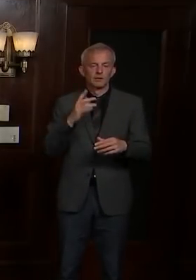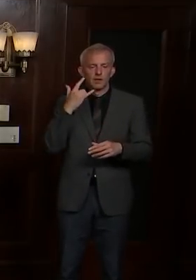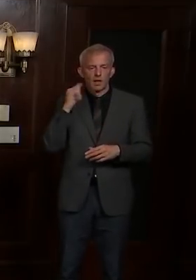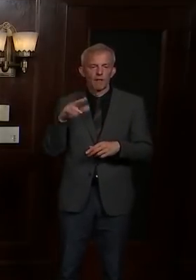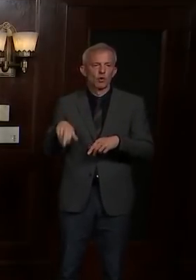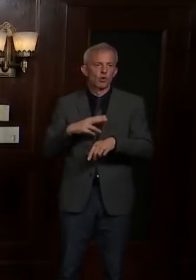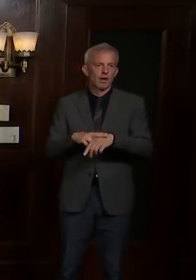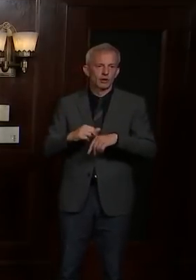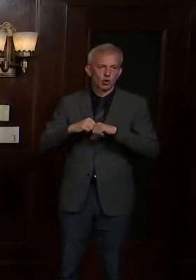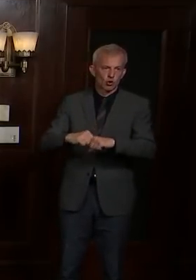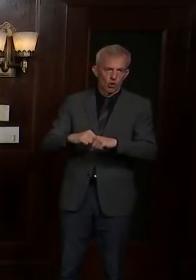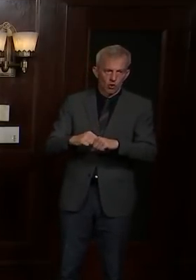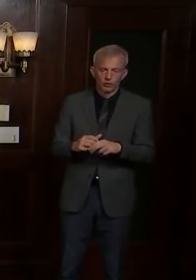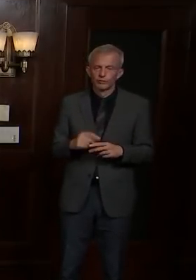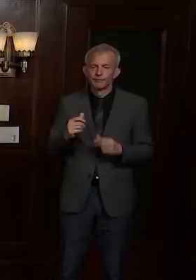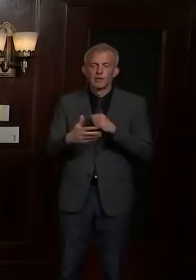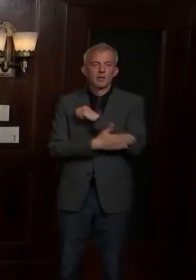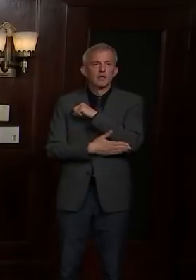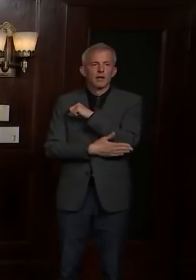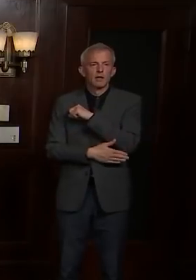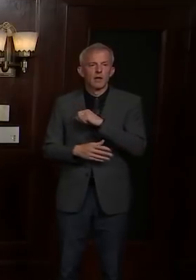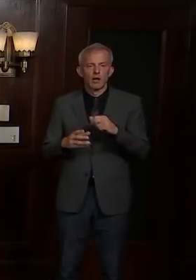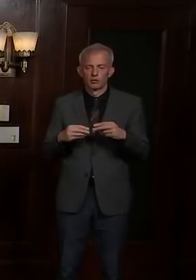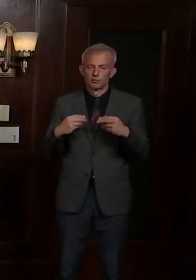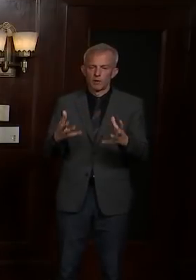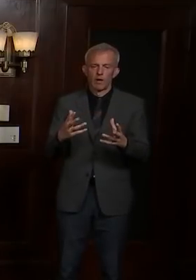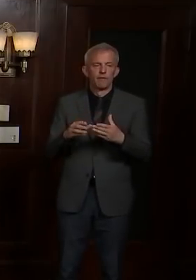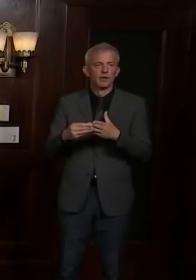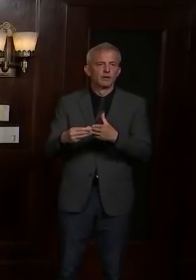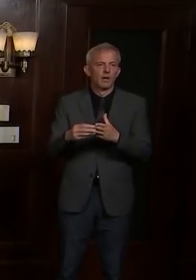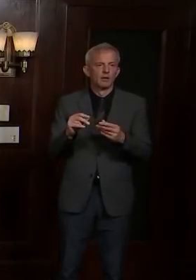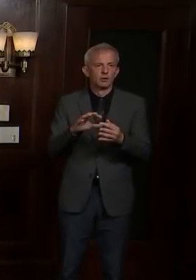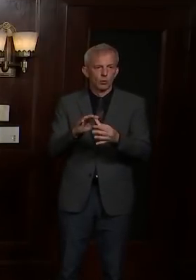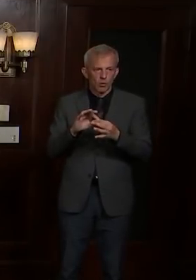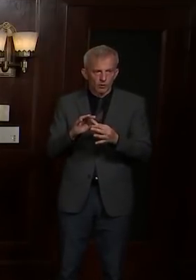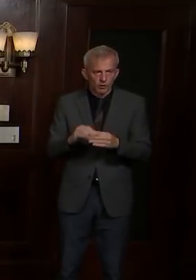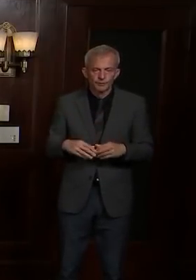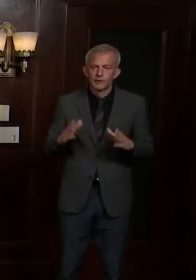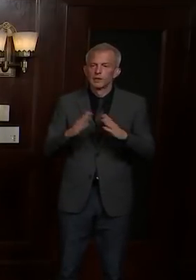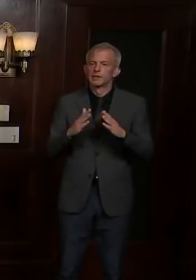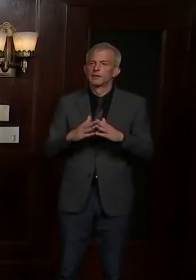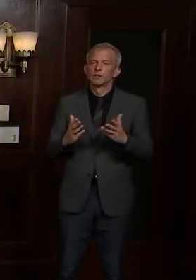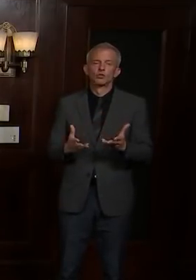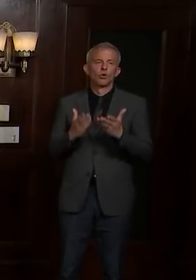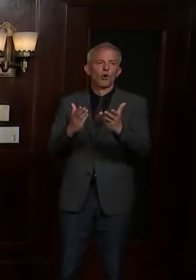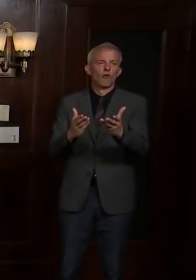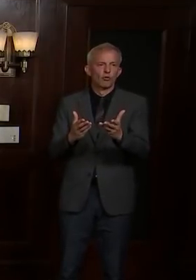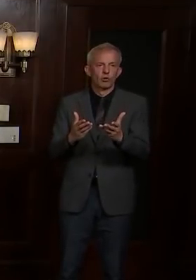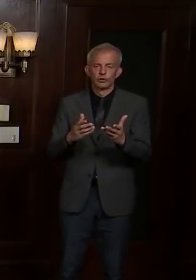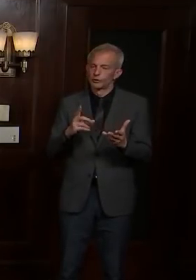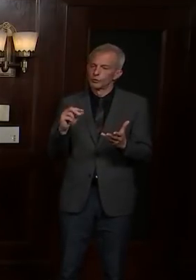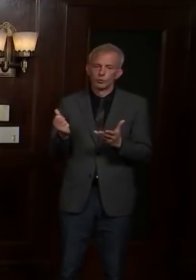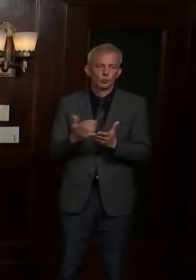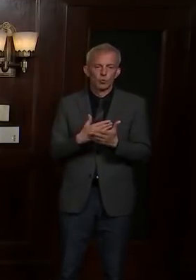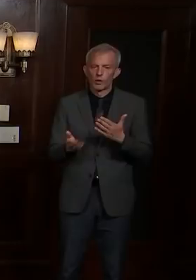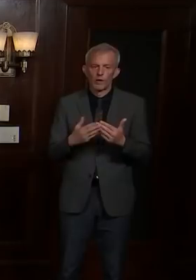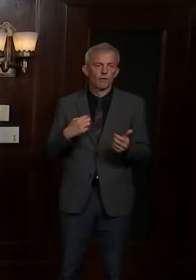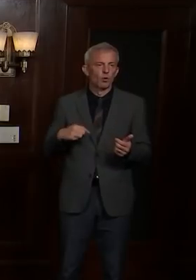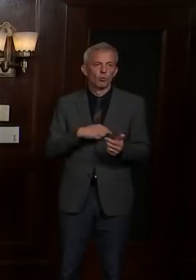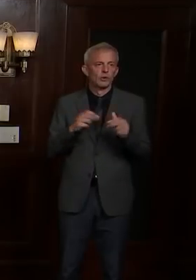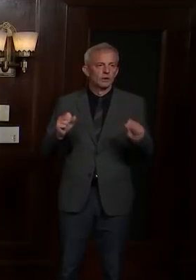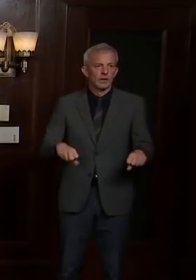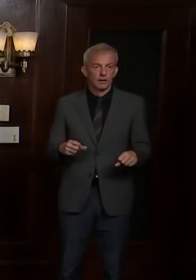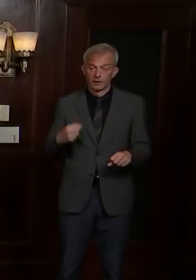Guard. The county has been giving just marvelous guidance and cooperation with this. The city's offering to do whatever muscle we need. We're not